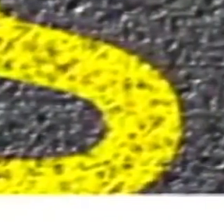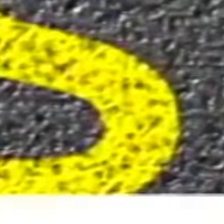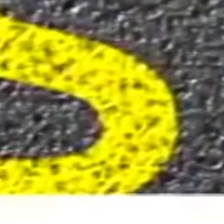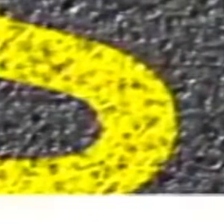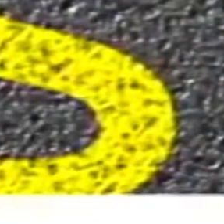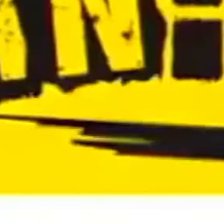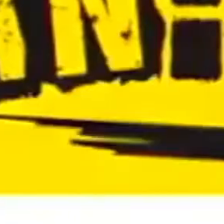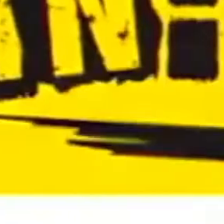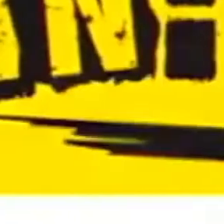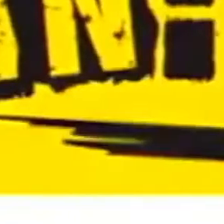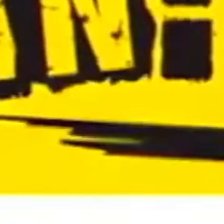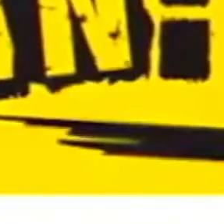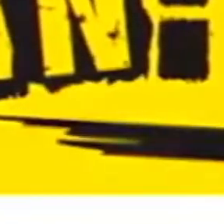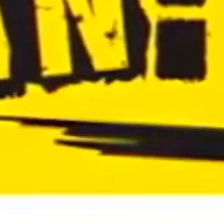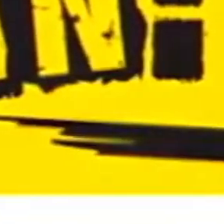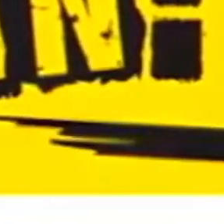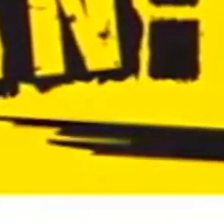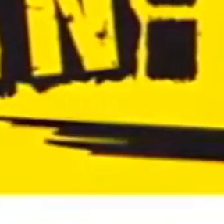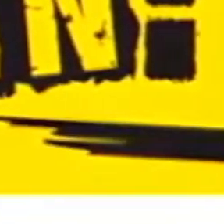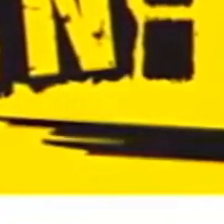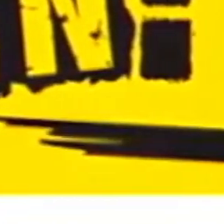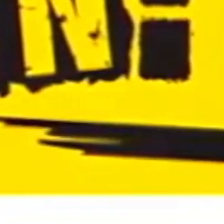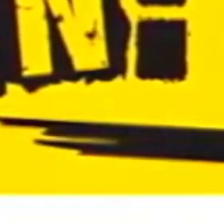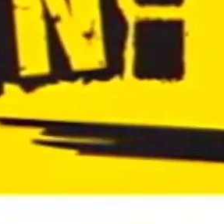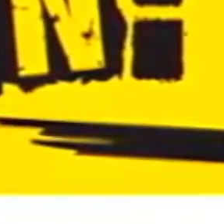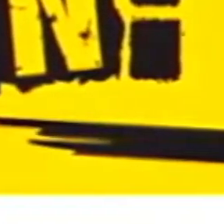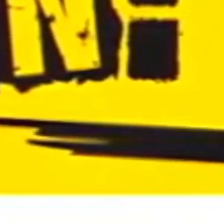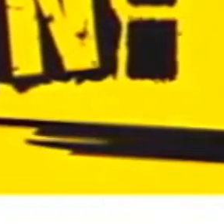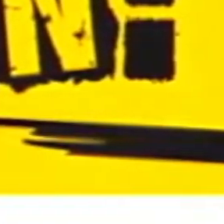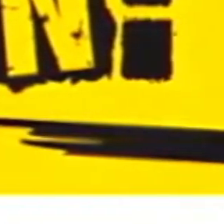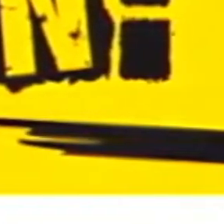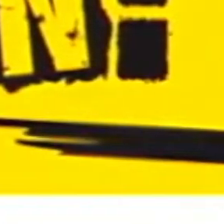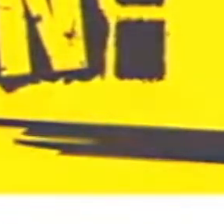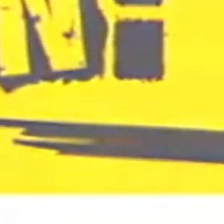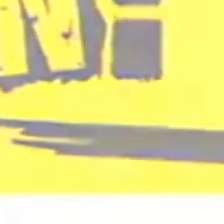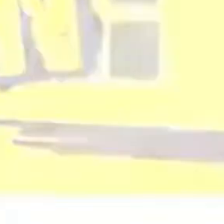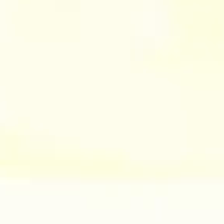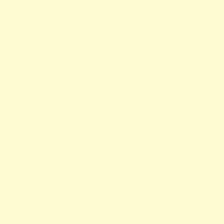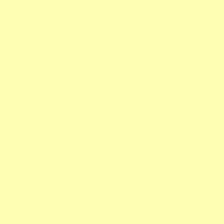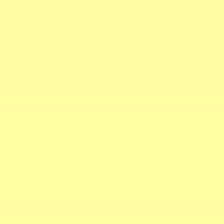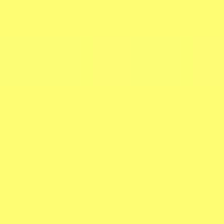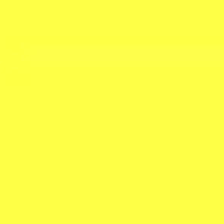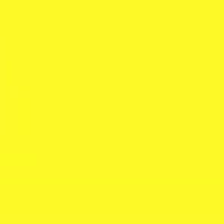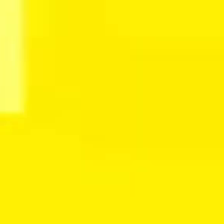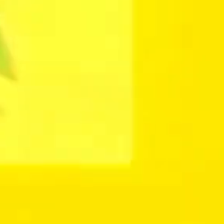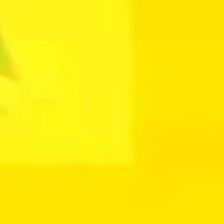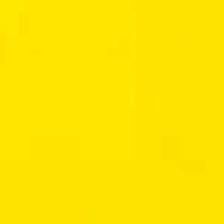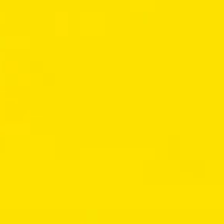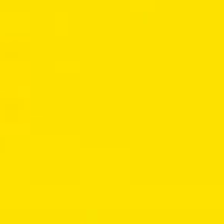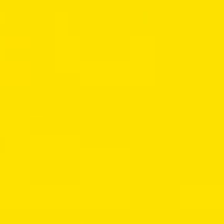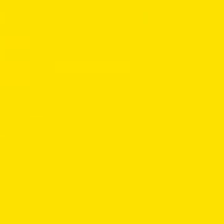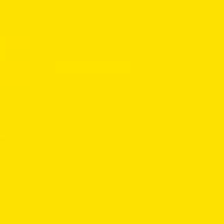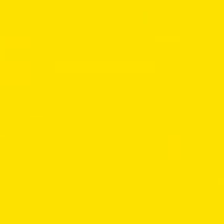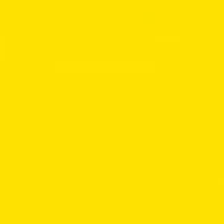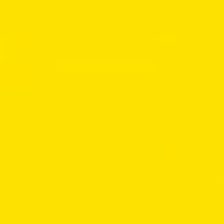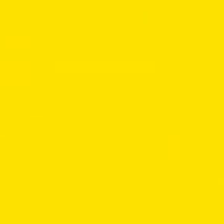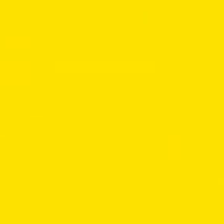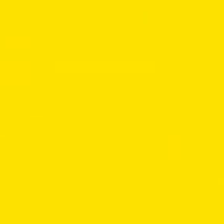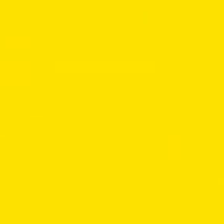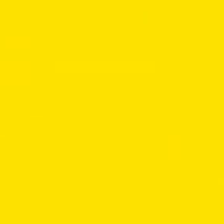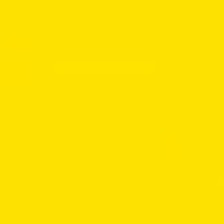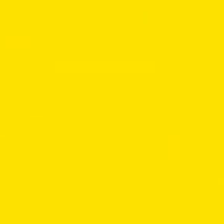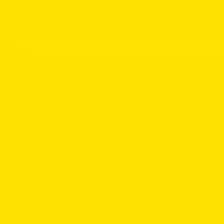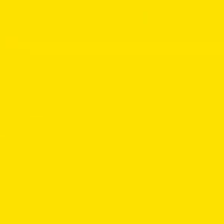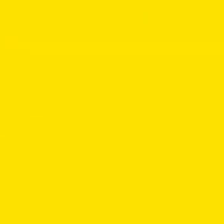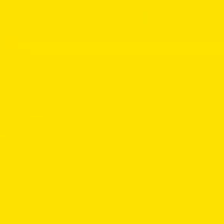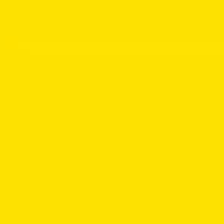and drive. Usalama Barabarani starts with you. Fika Salama. This message is brought to you by the National Transport and Safety